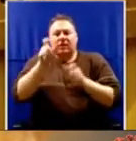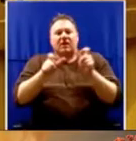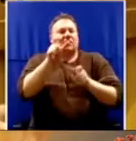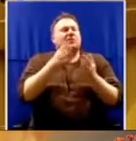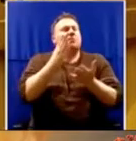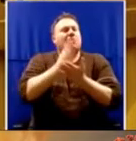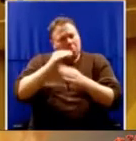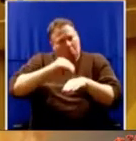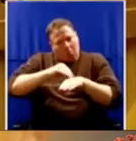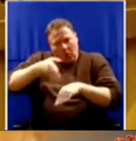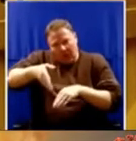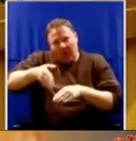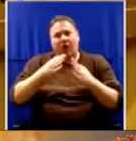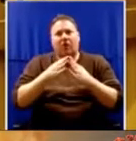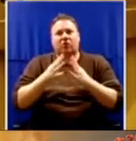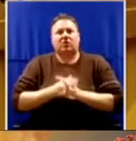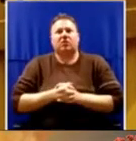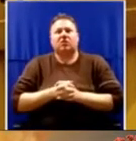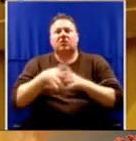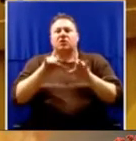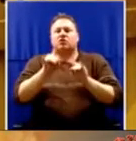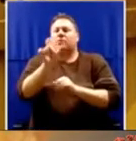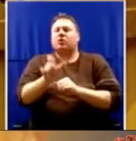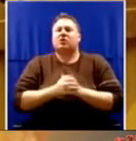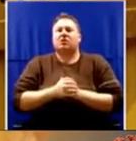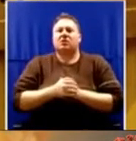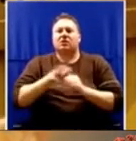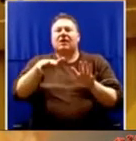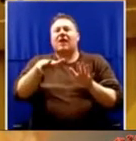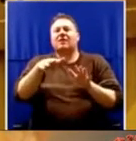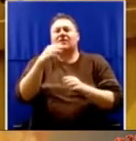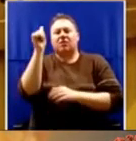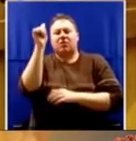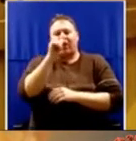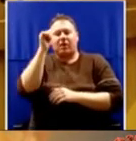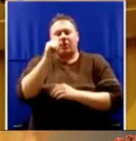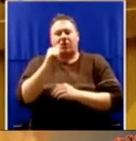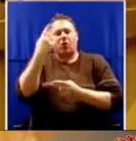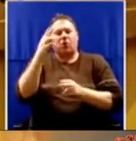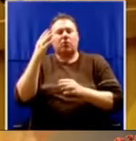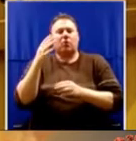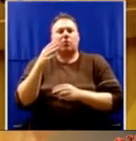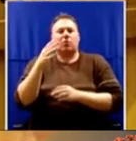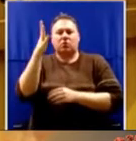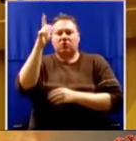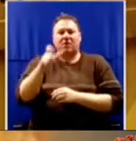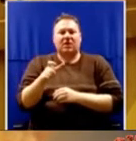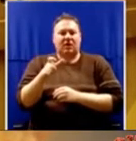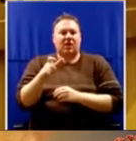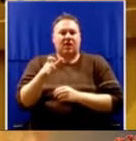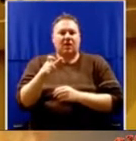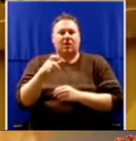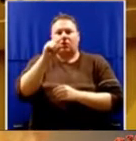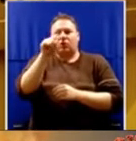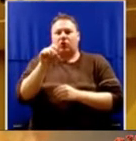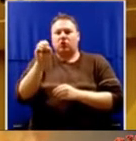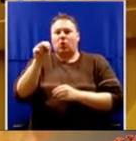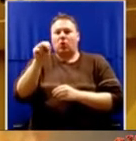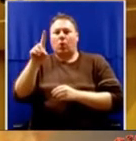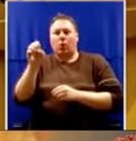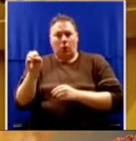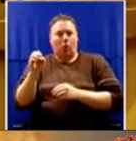House. Chairperson, on the 19th of April, the Honourable Speaker, appearing before the Zondo Commission, apologised to the